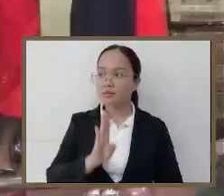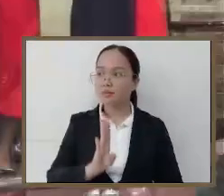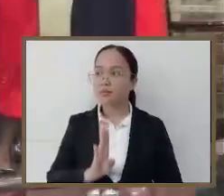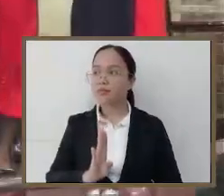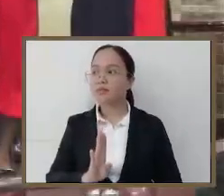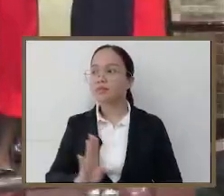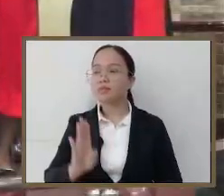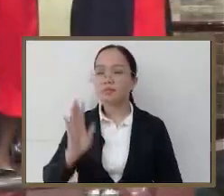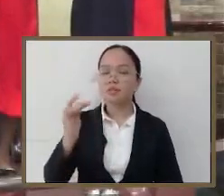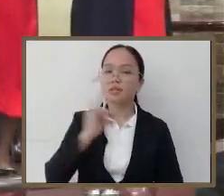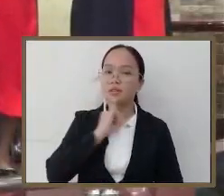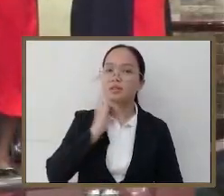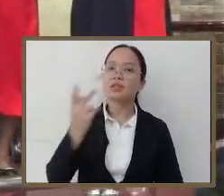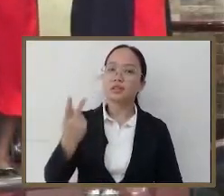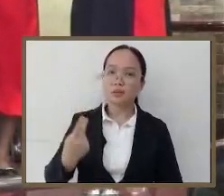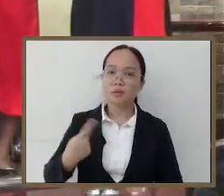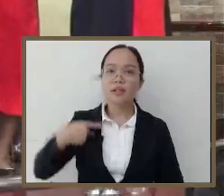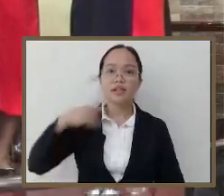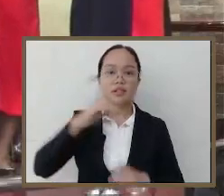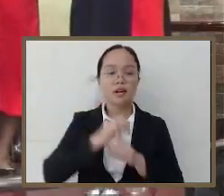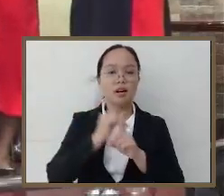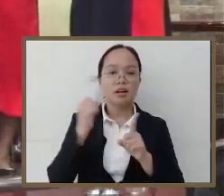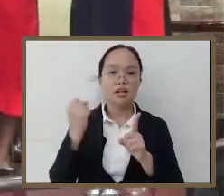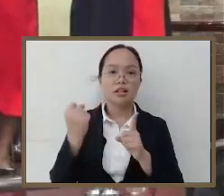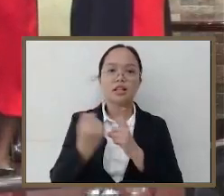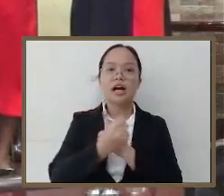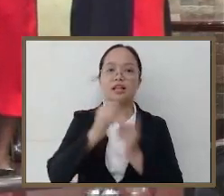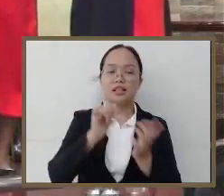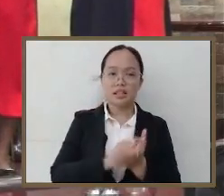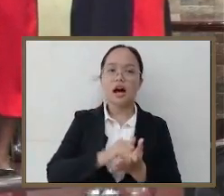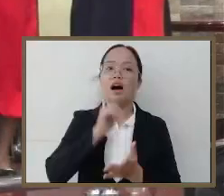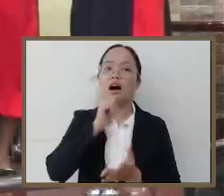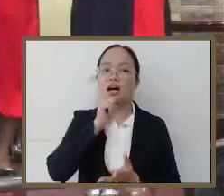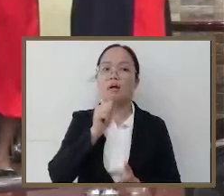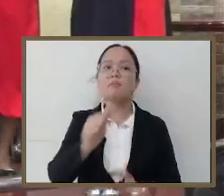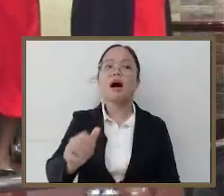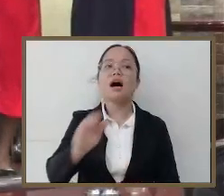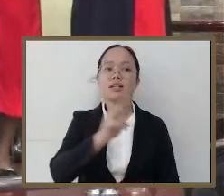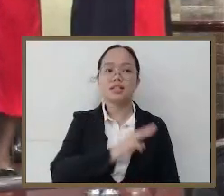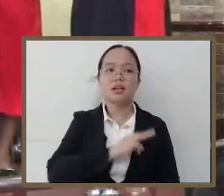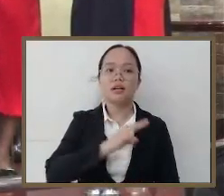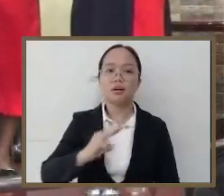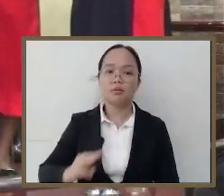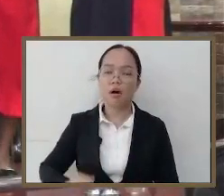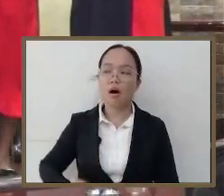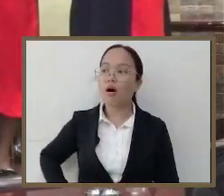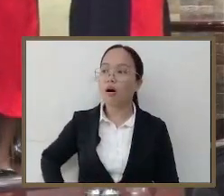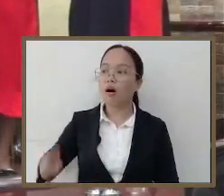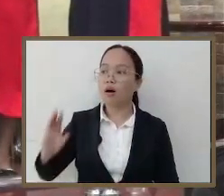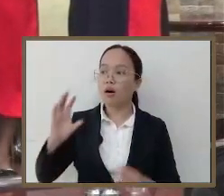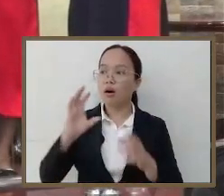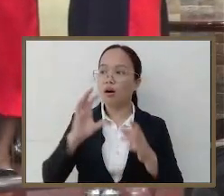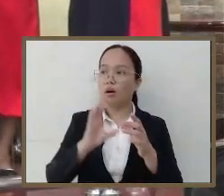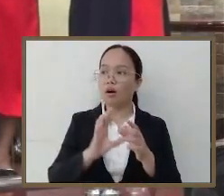all are there situations that is not the master